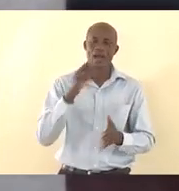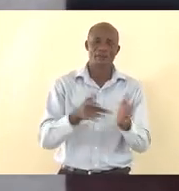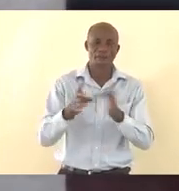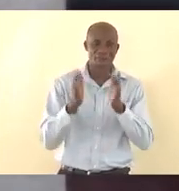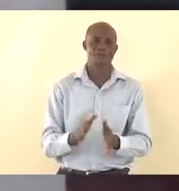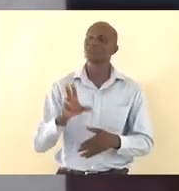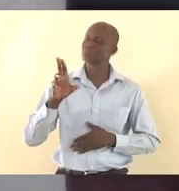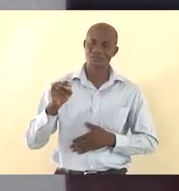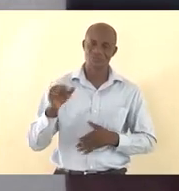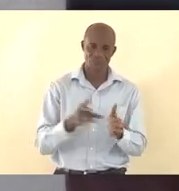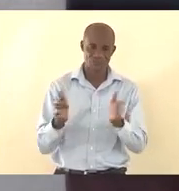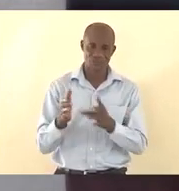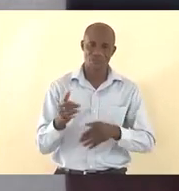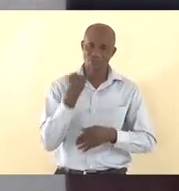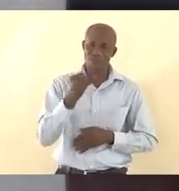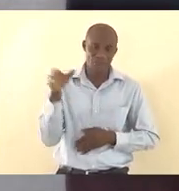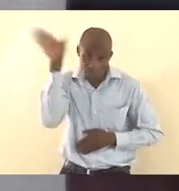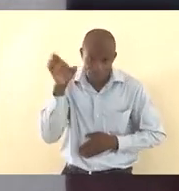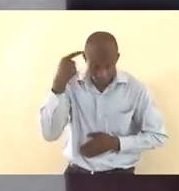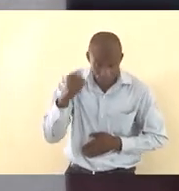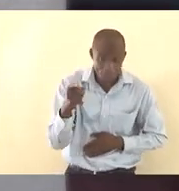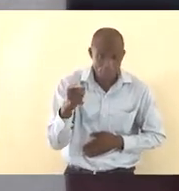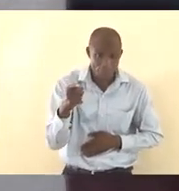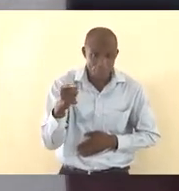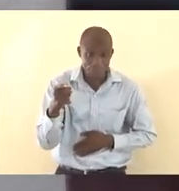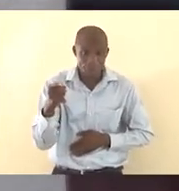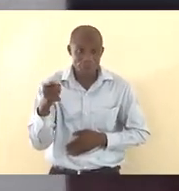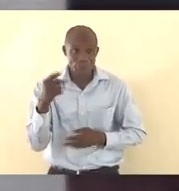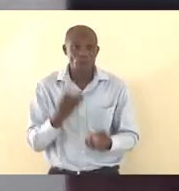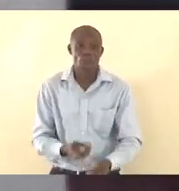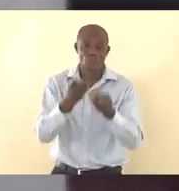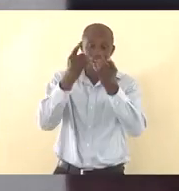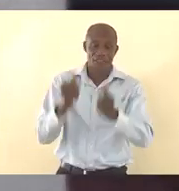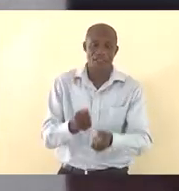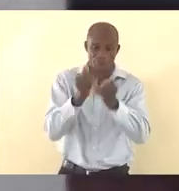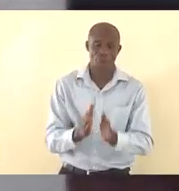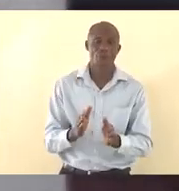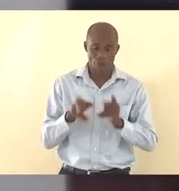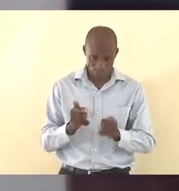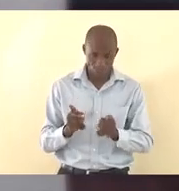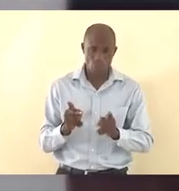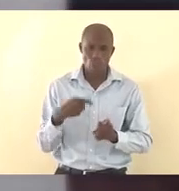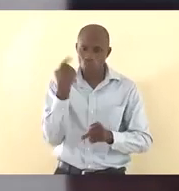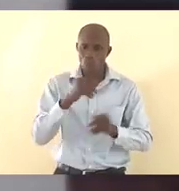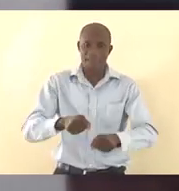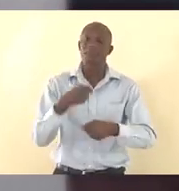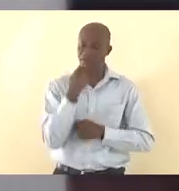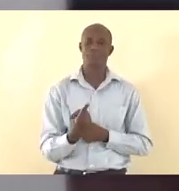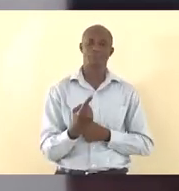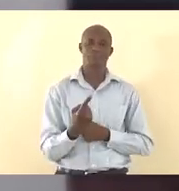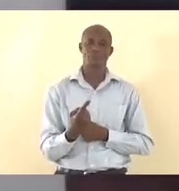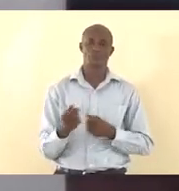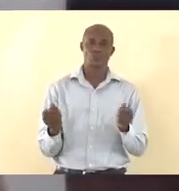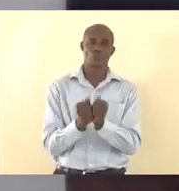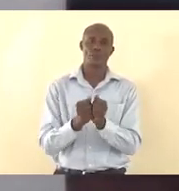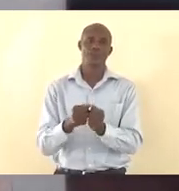Jesus is looking for committed followers, people who can say with St. Peter, to whom shall